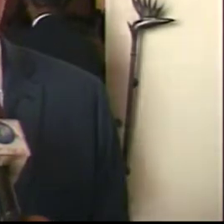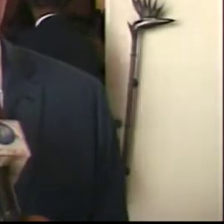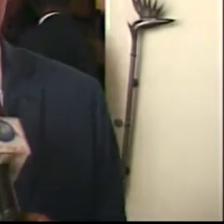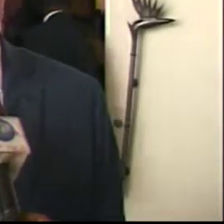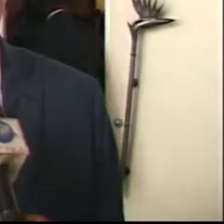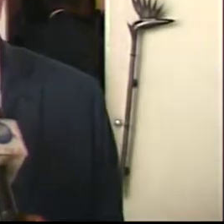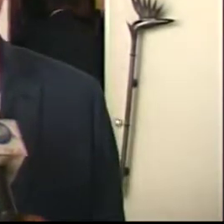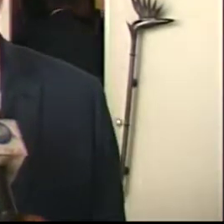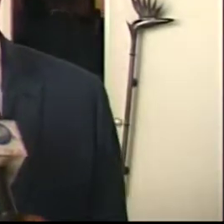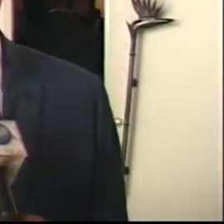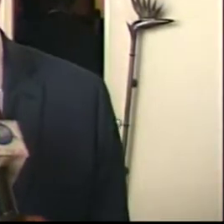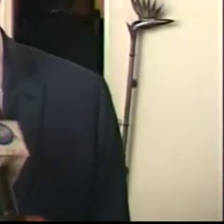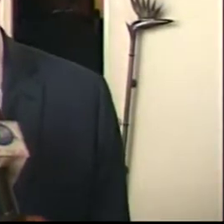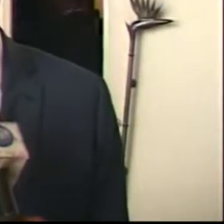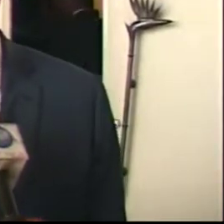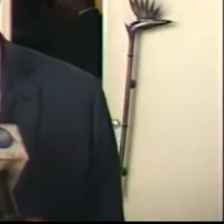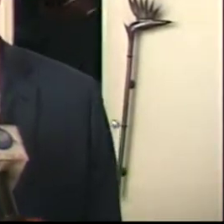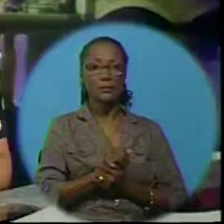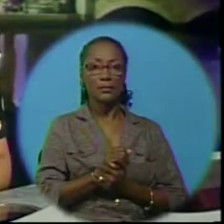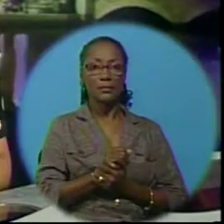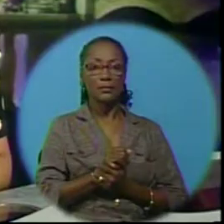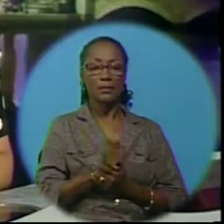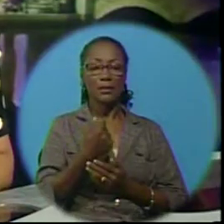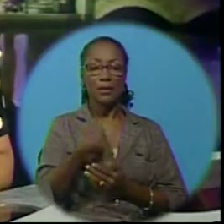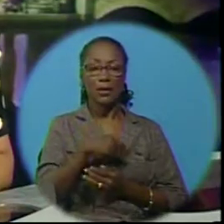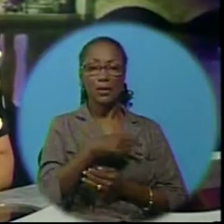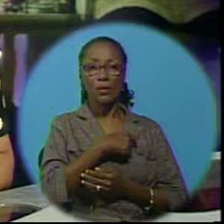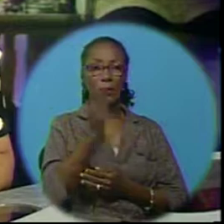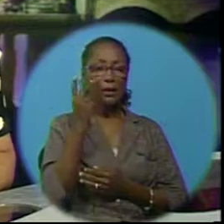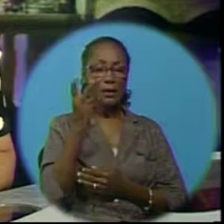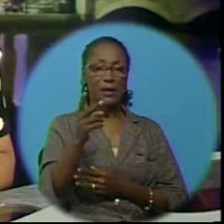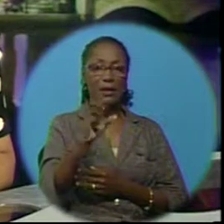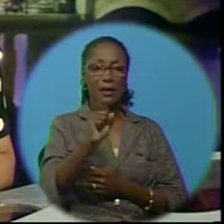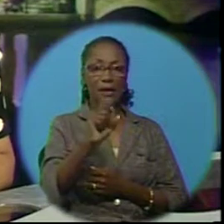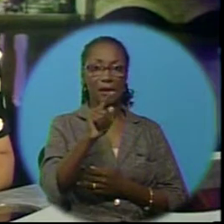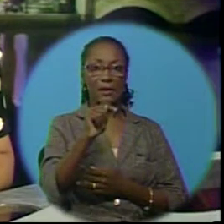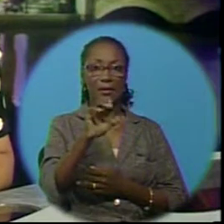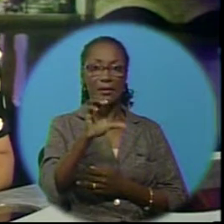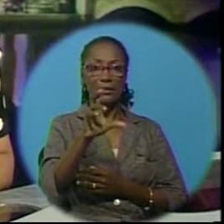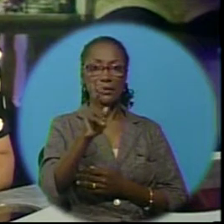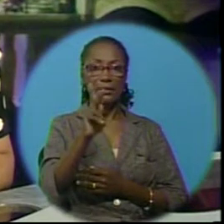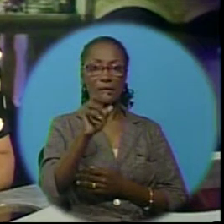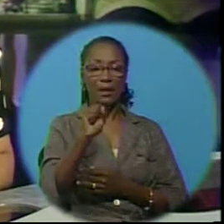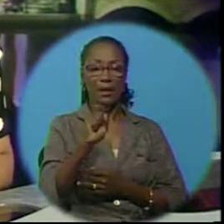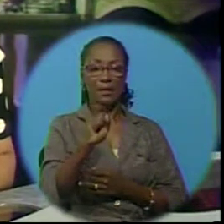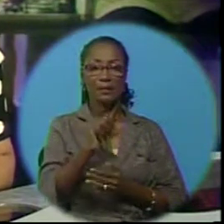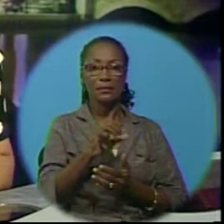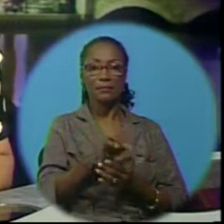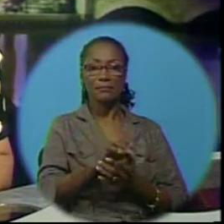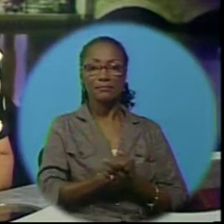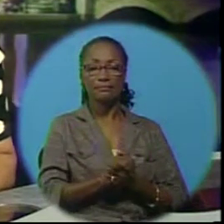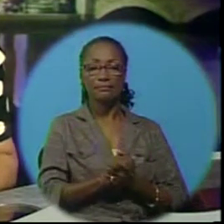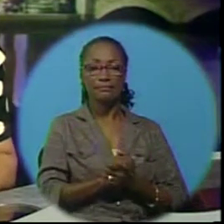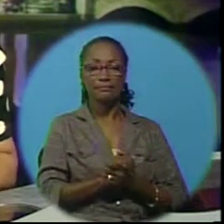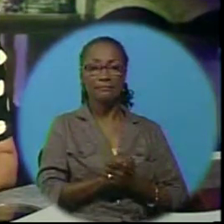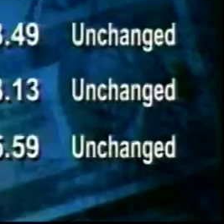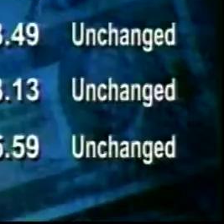part of the management of your national economy. And here's how the stocks performed locally and regionally today.